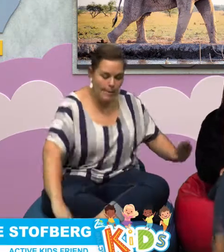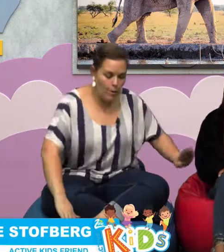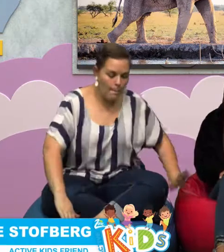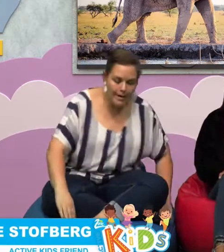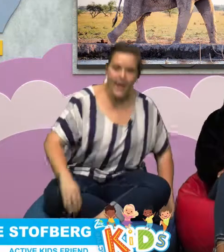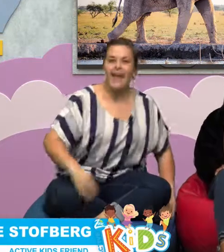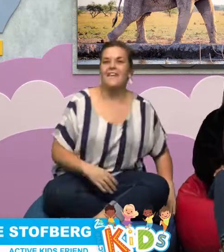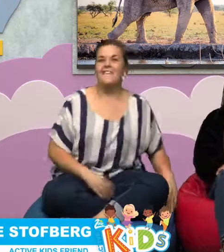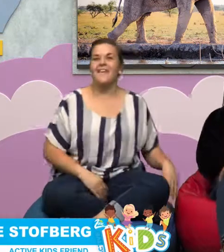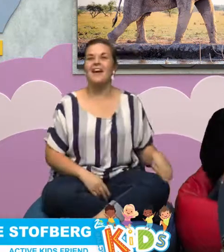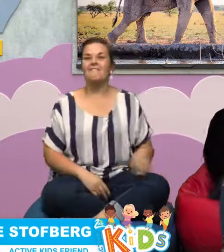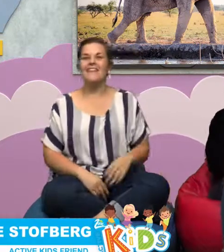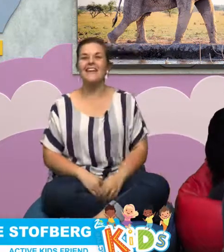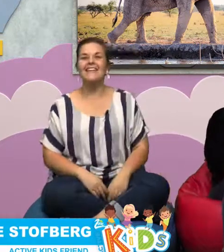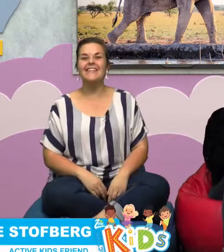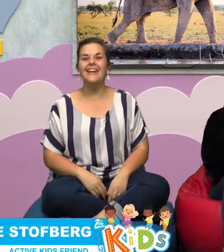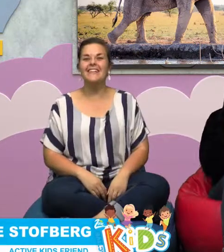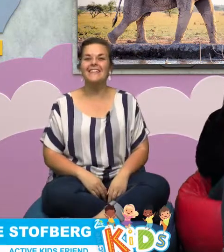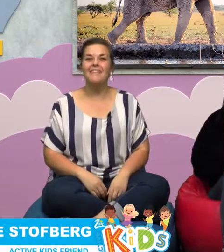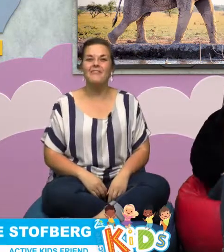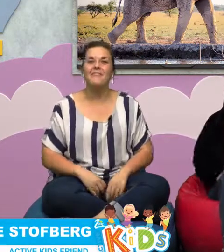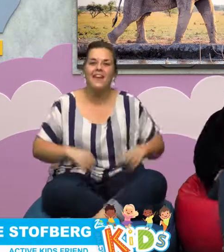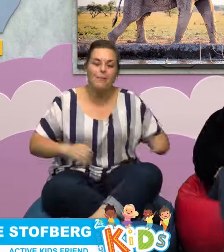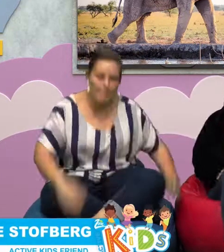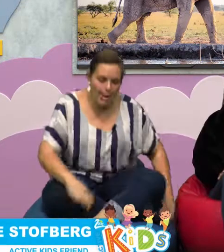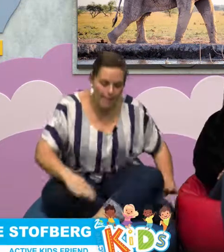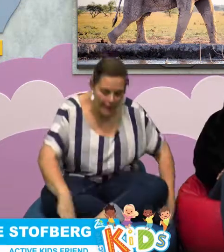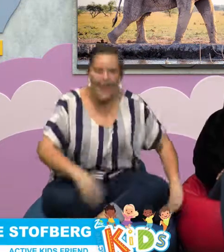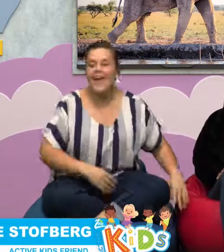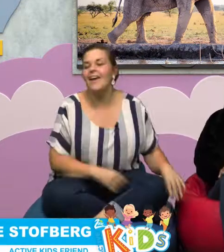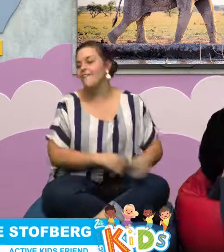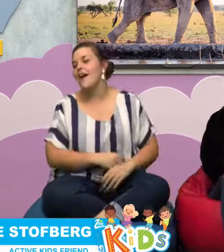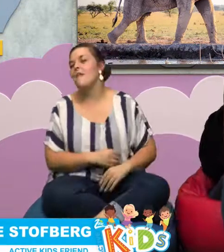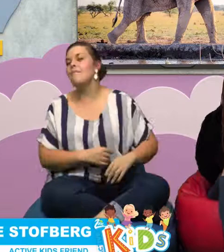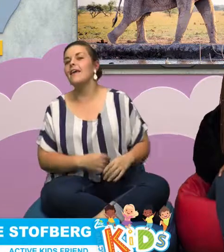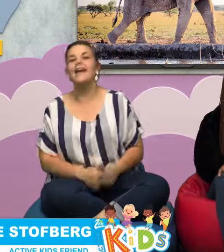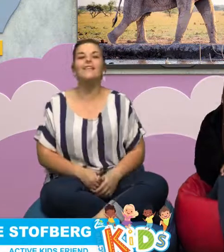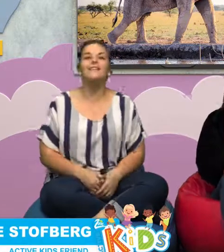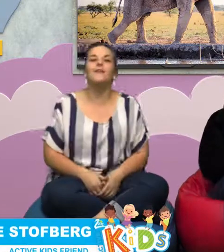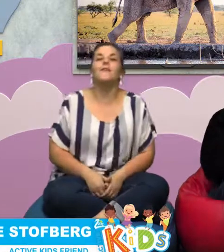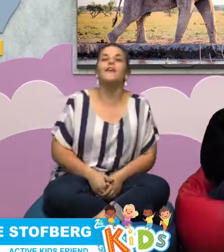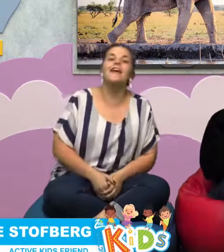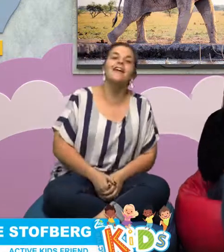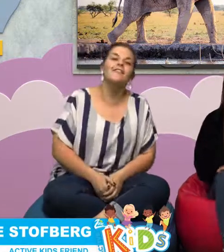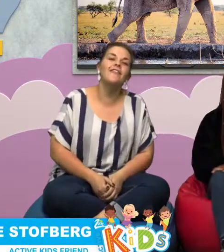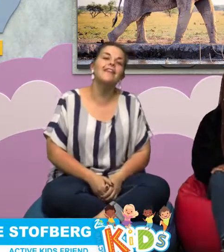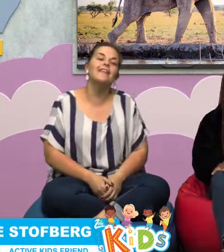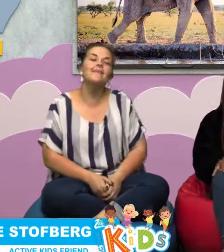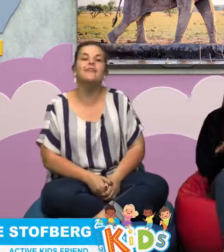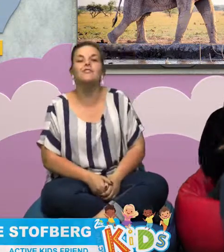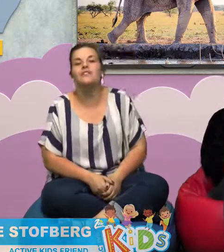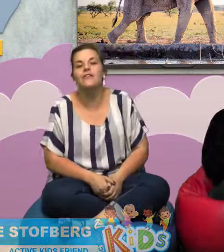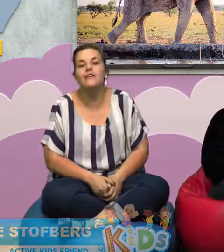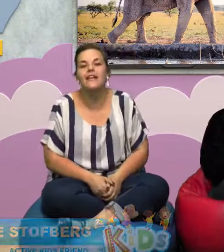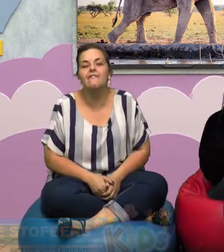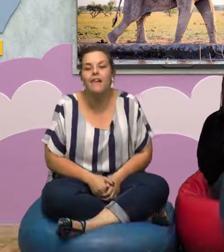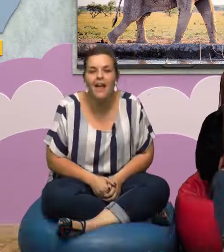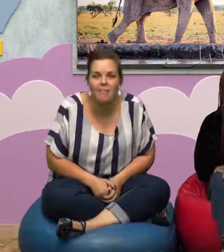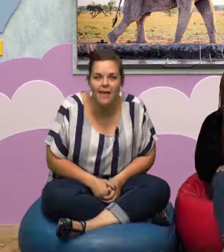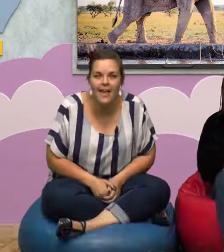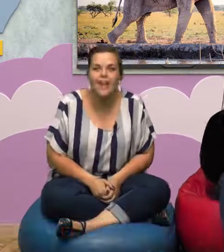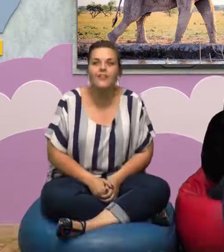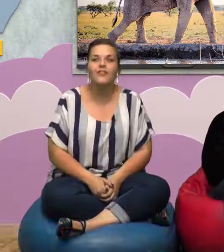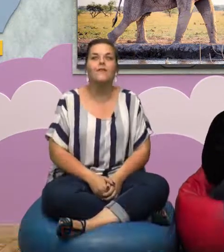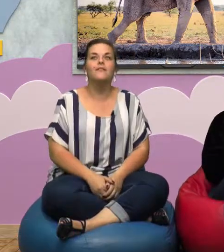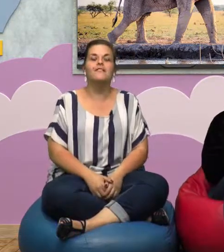feet. If you're happy and you know it, stamp your feet. If you're happy and you know it and you really want to show it. If you're